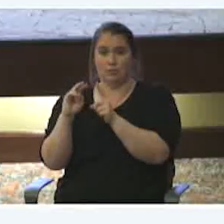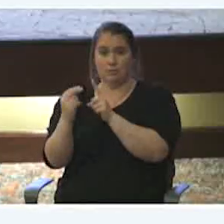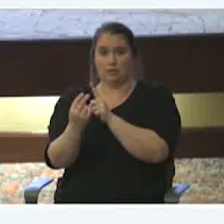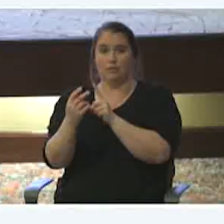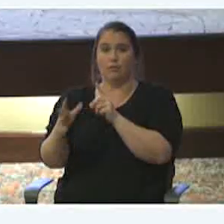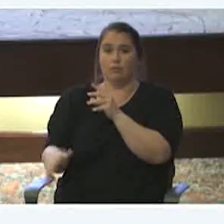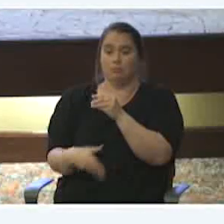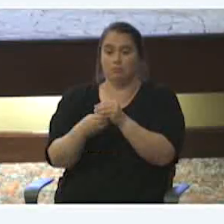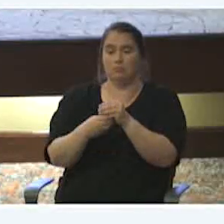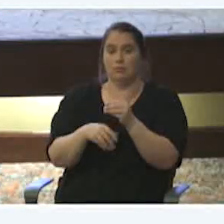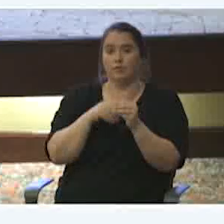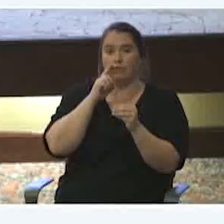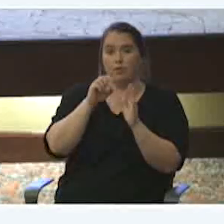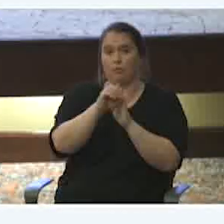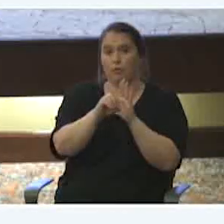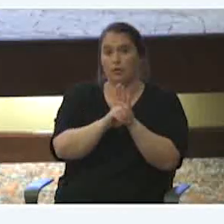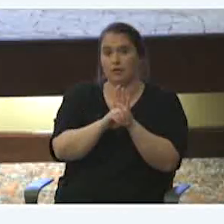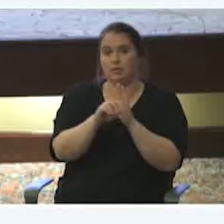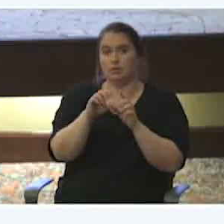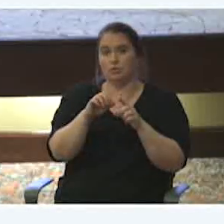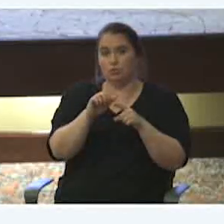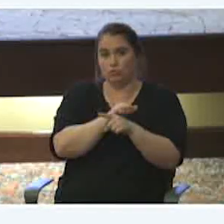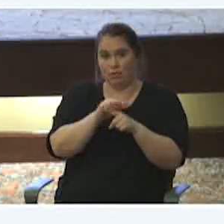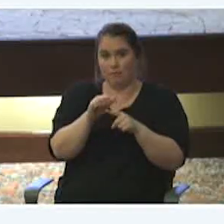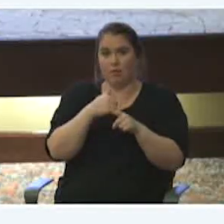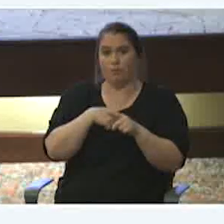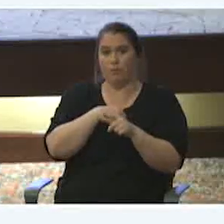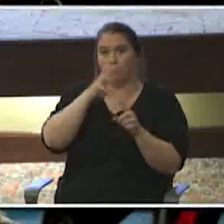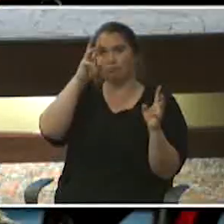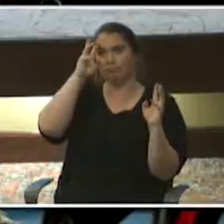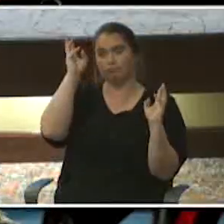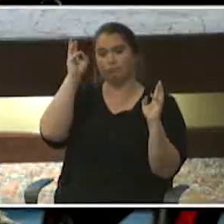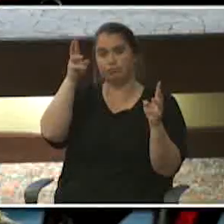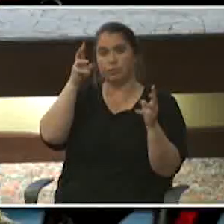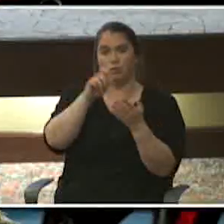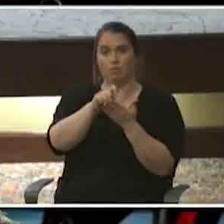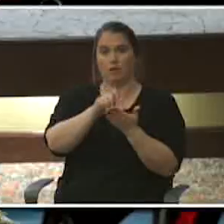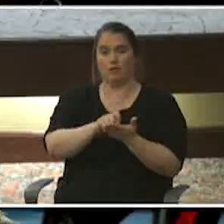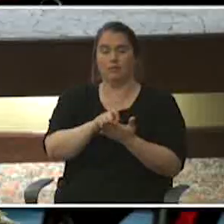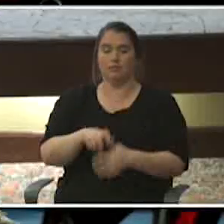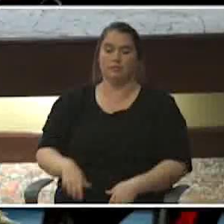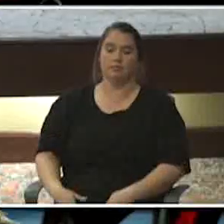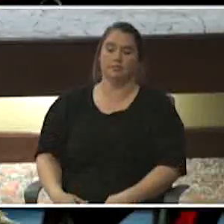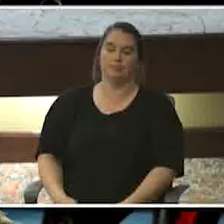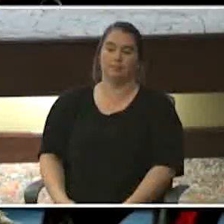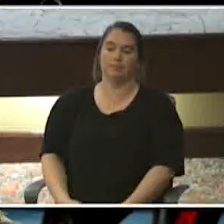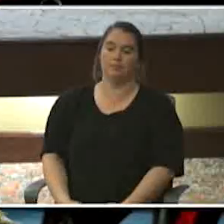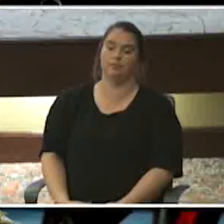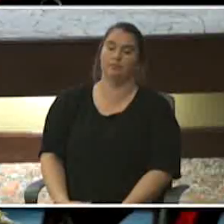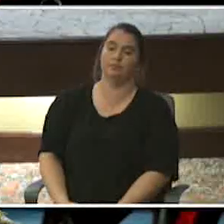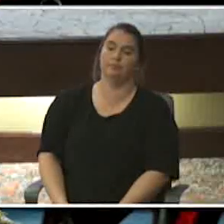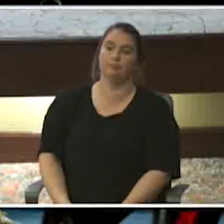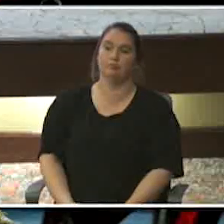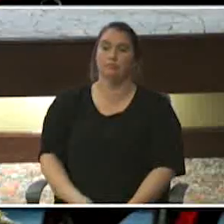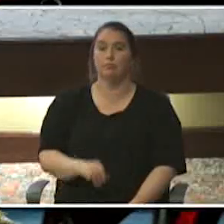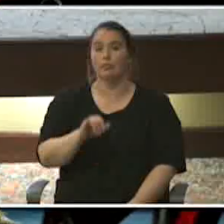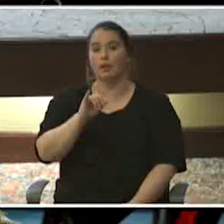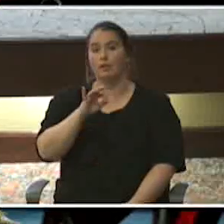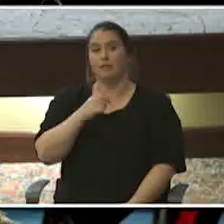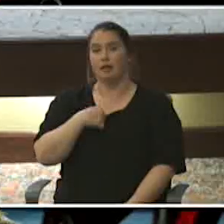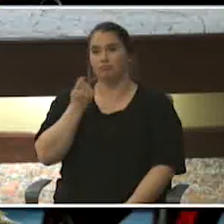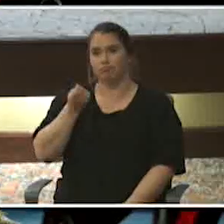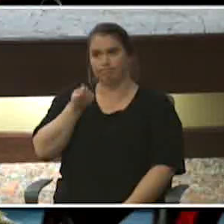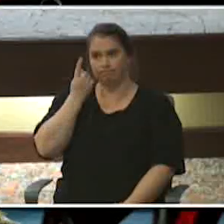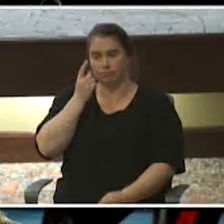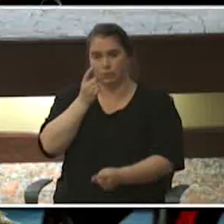final ordinance drafts that the focus group ended up writing. And I'm under the impression